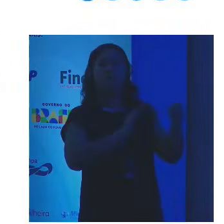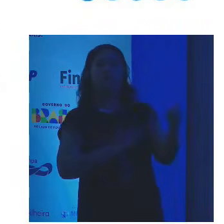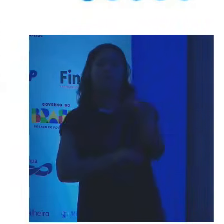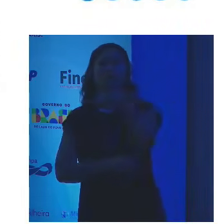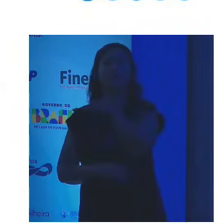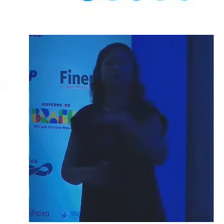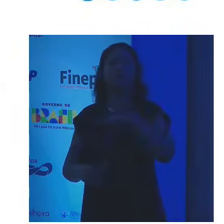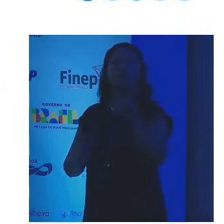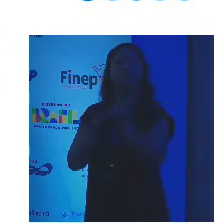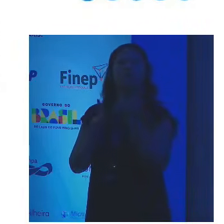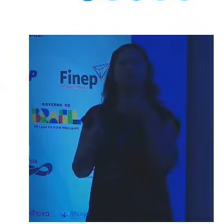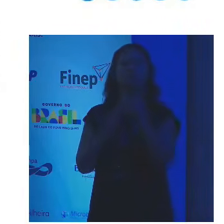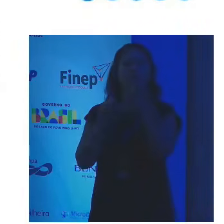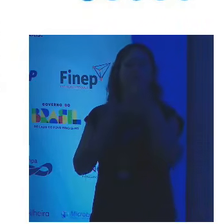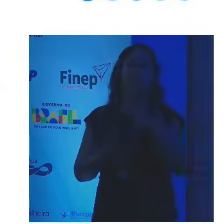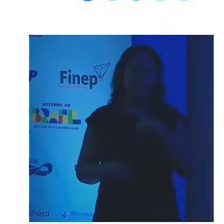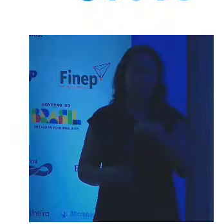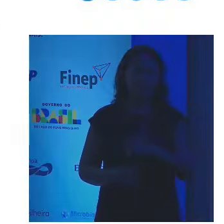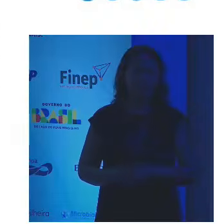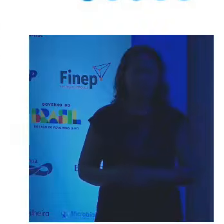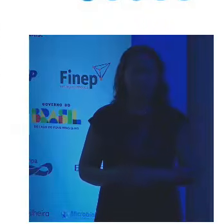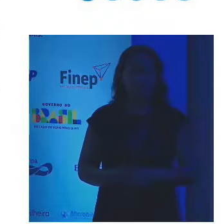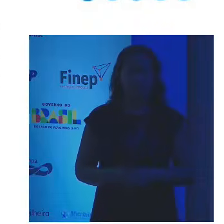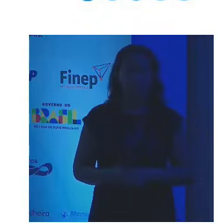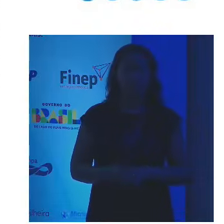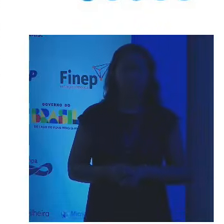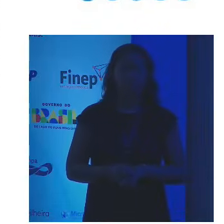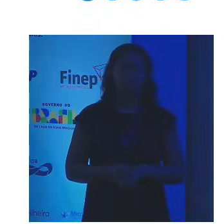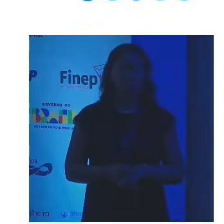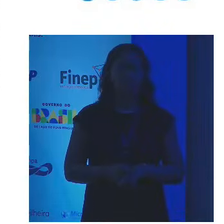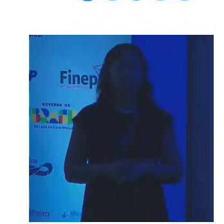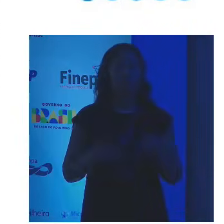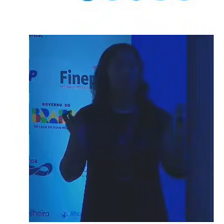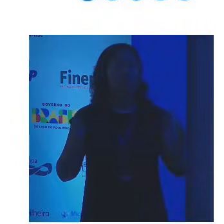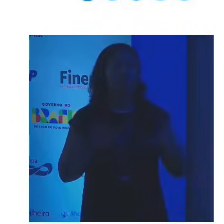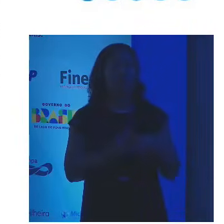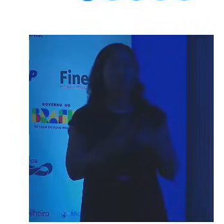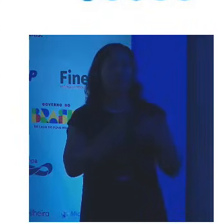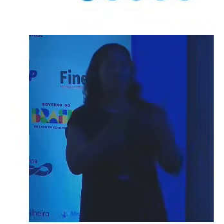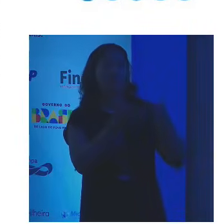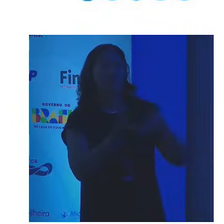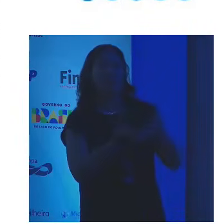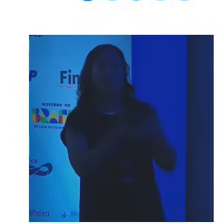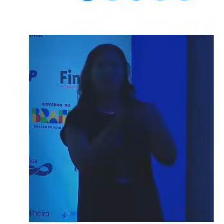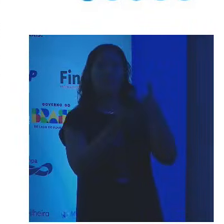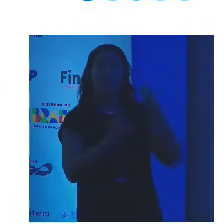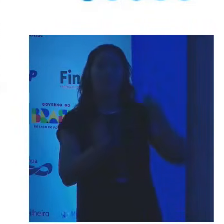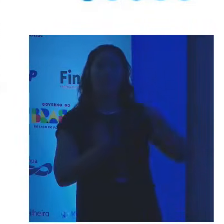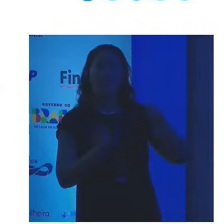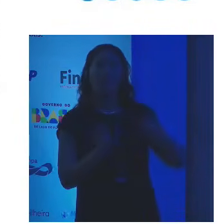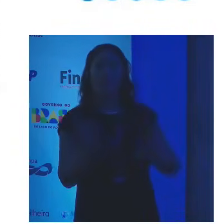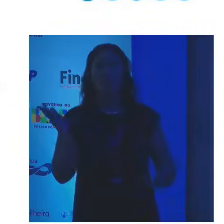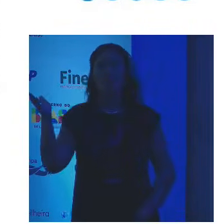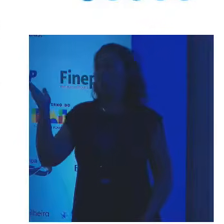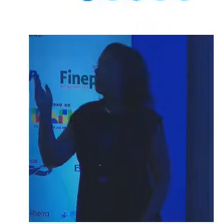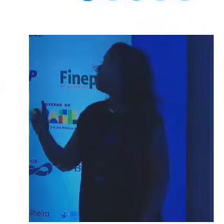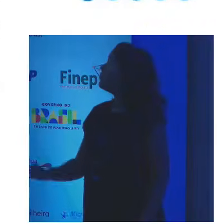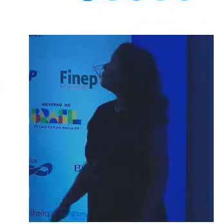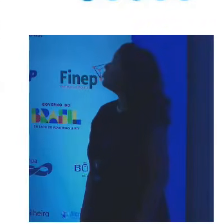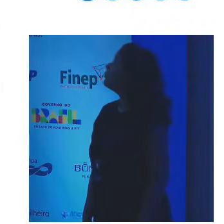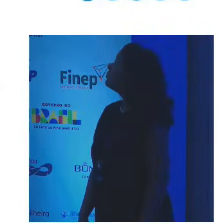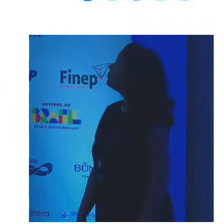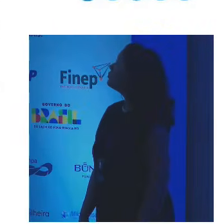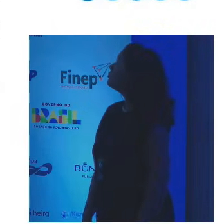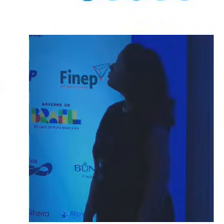this, the ships that are navigating there, and you have a fish farm that is implemented here, so you